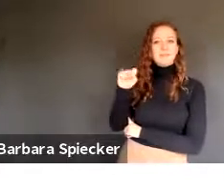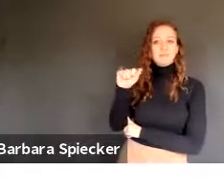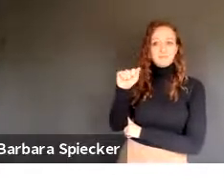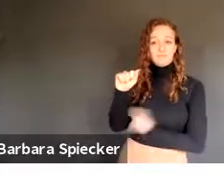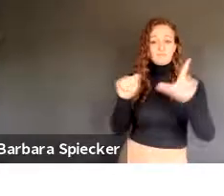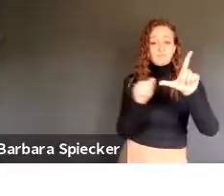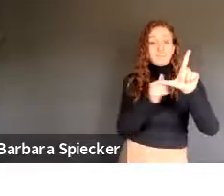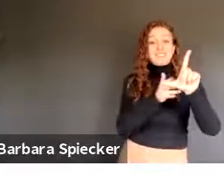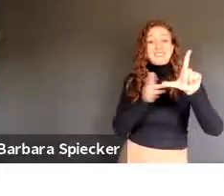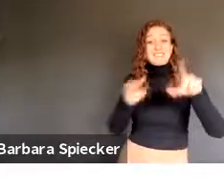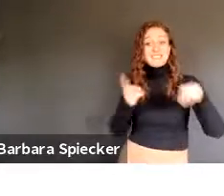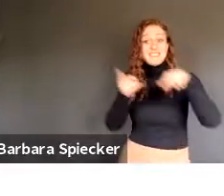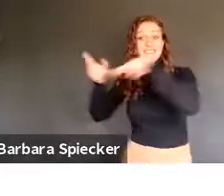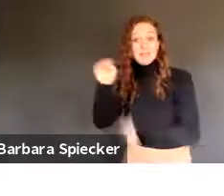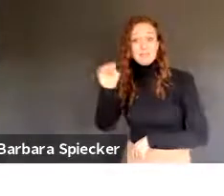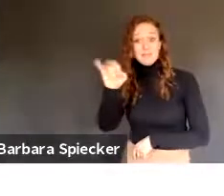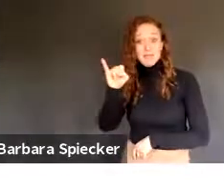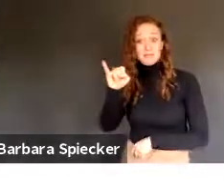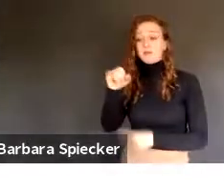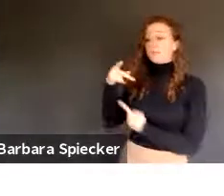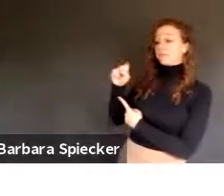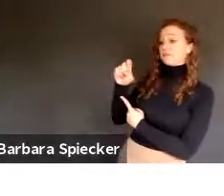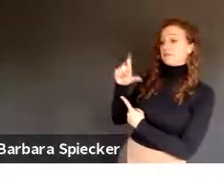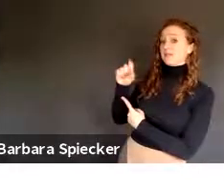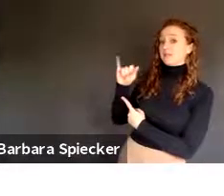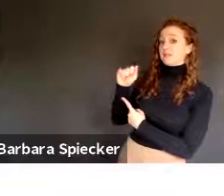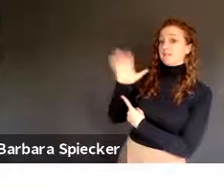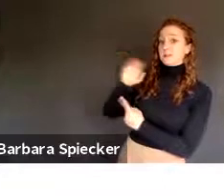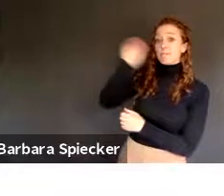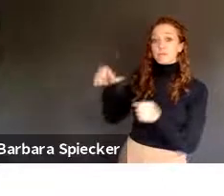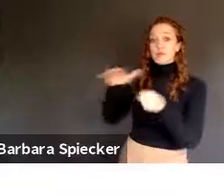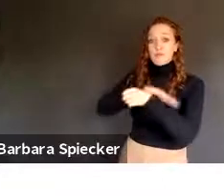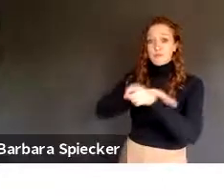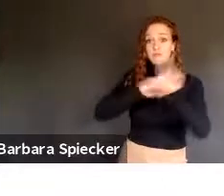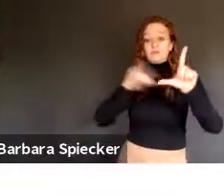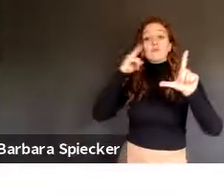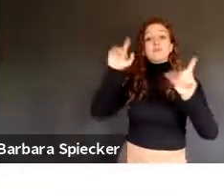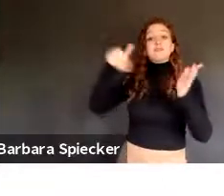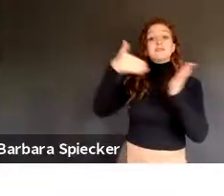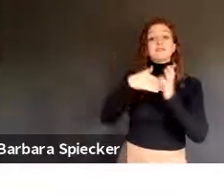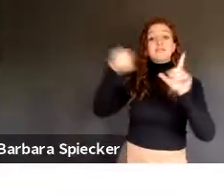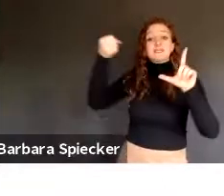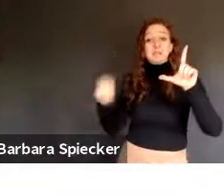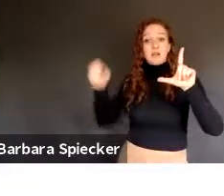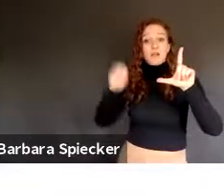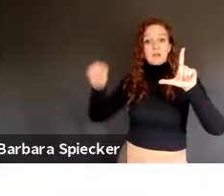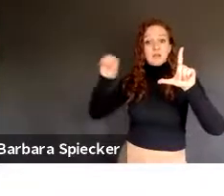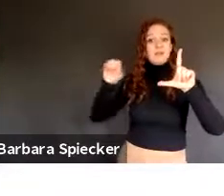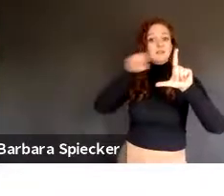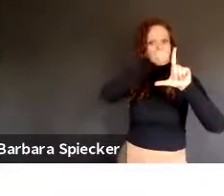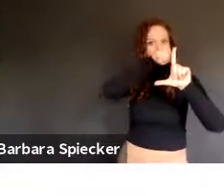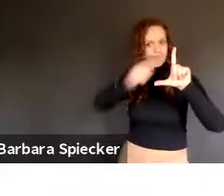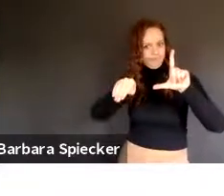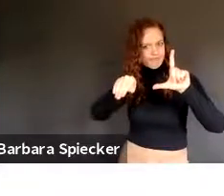that last panel on the far right there. That shows the cover of Pistelcia, and it shows that it was decreased in Central and Southern